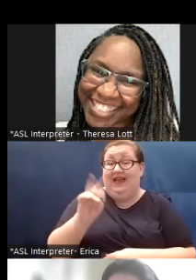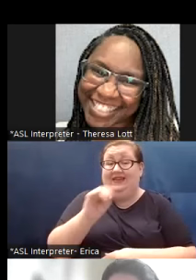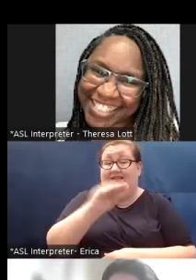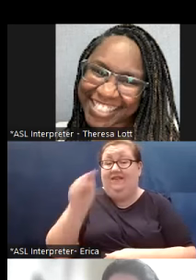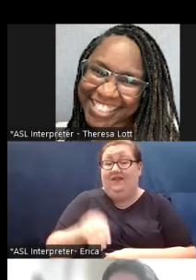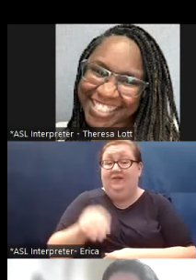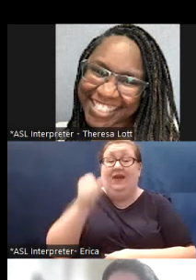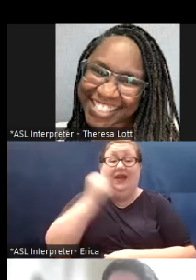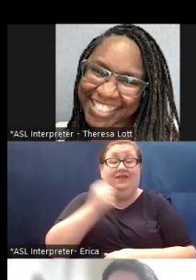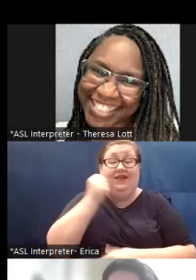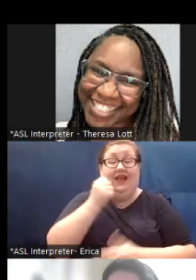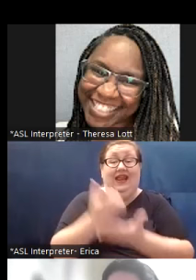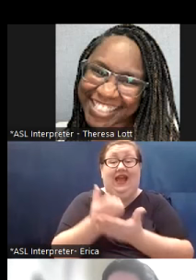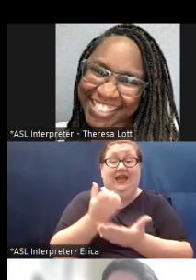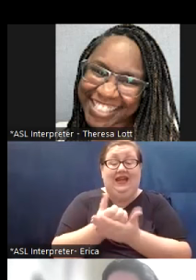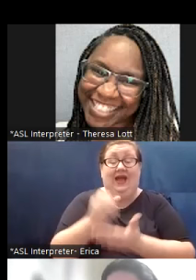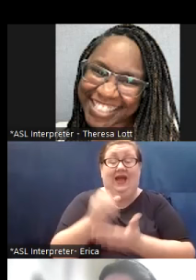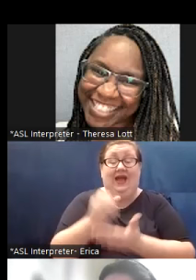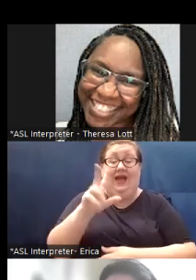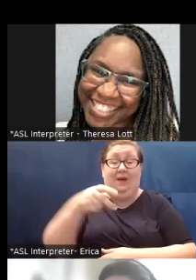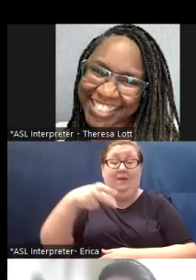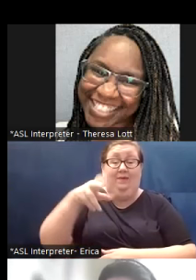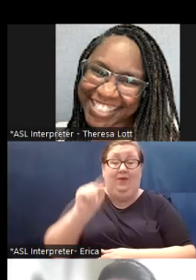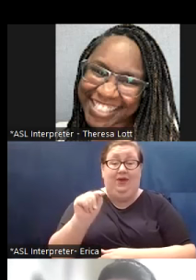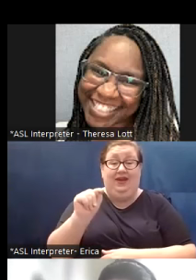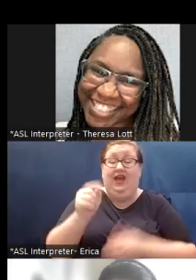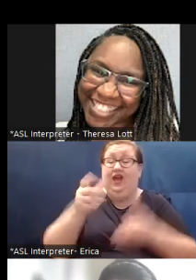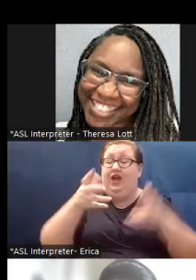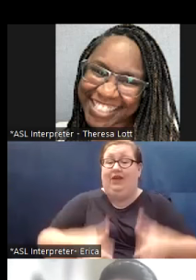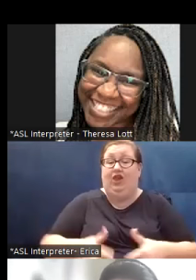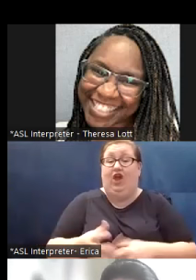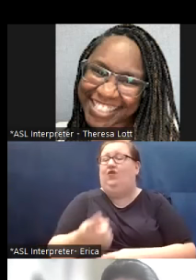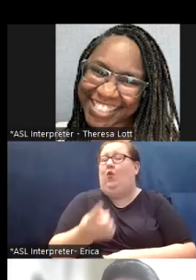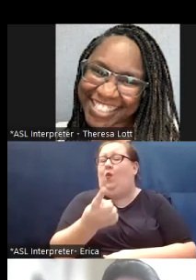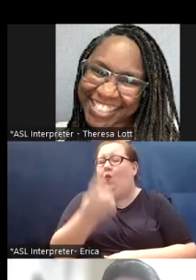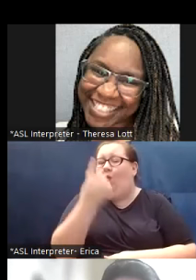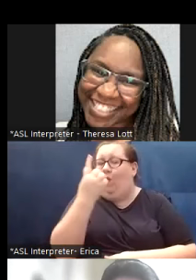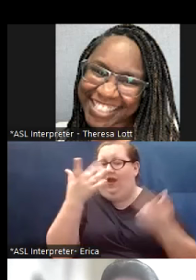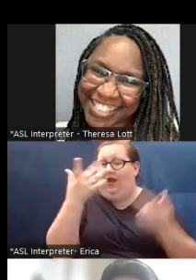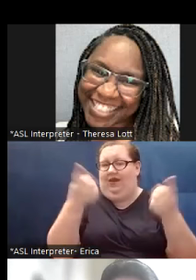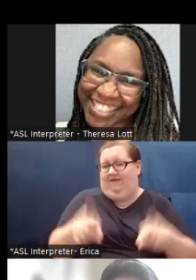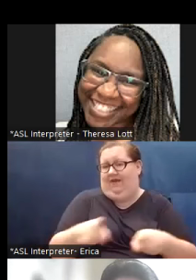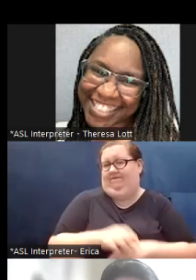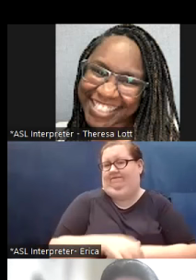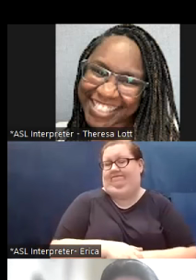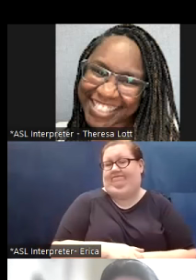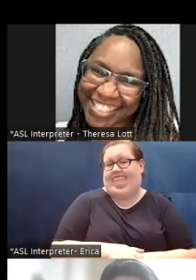the region could be lost in just one single event.